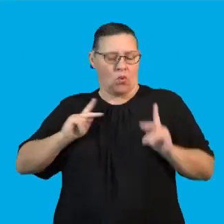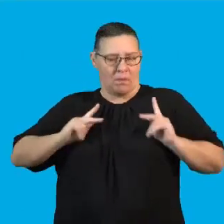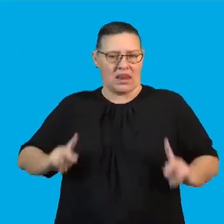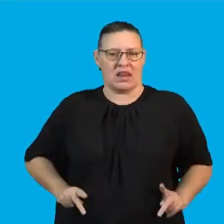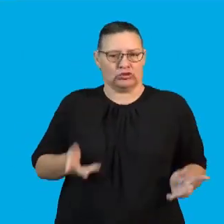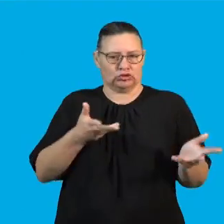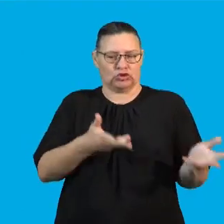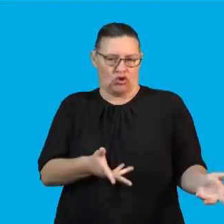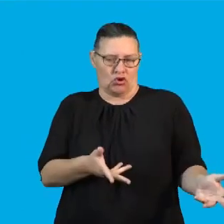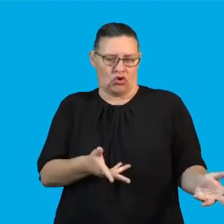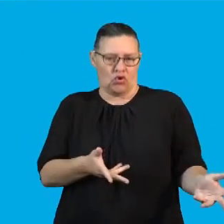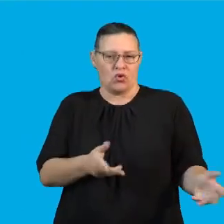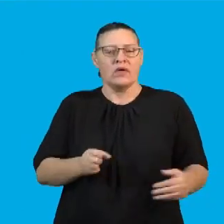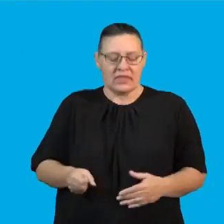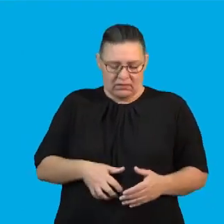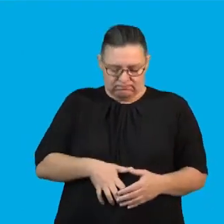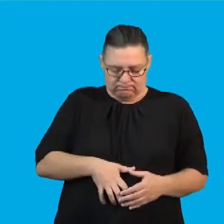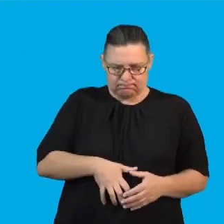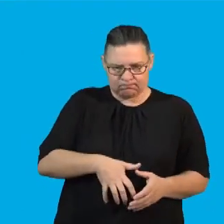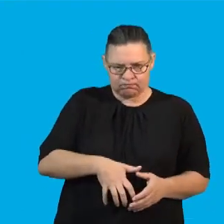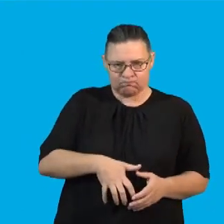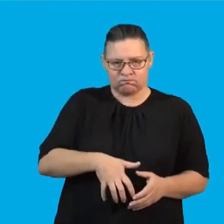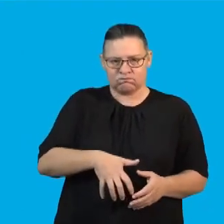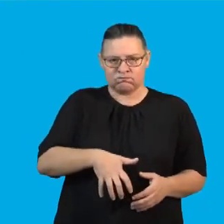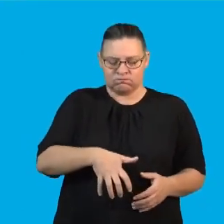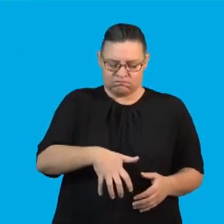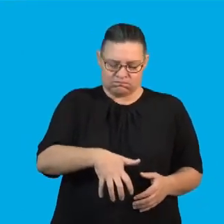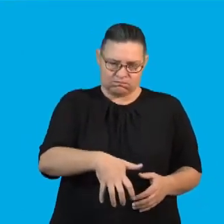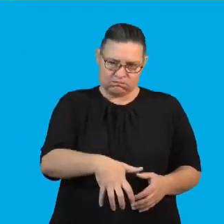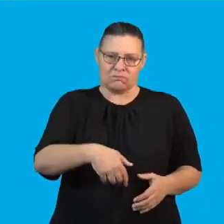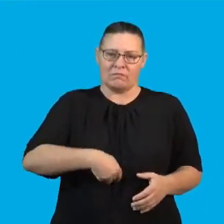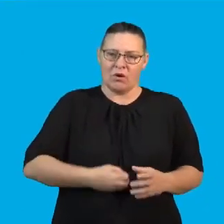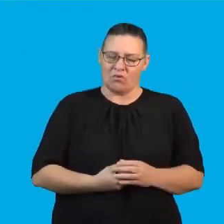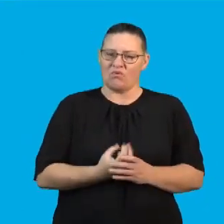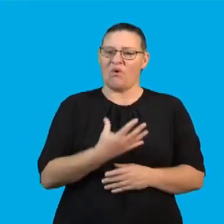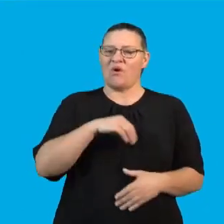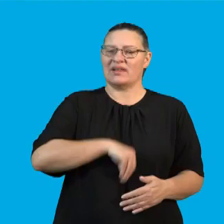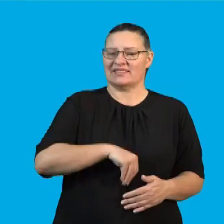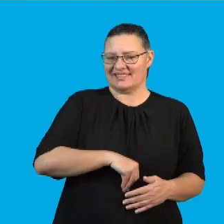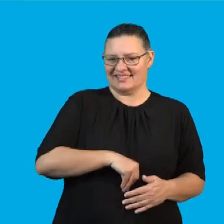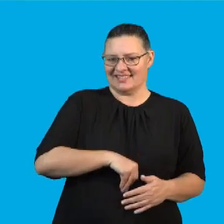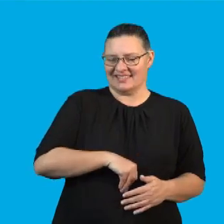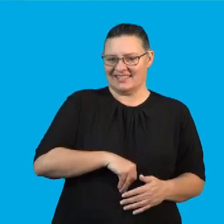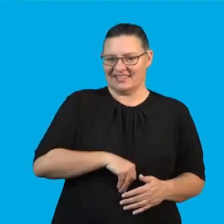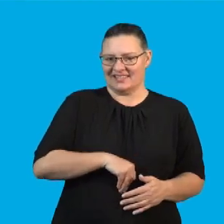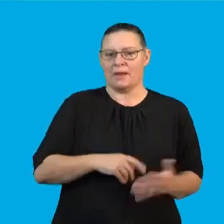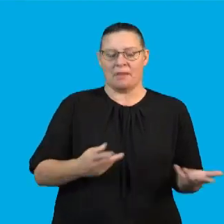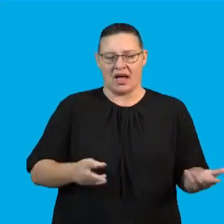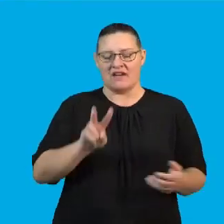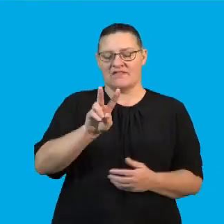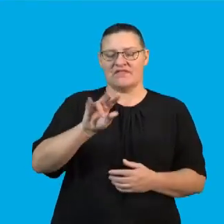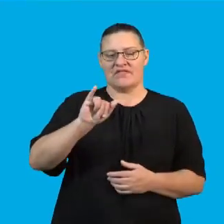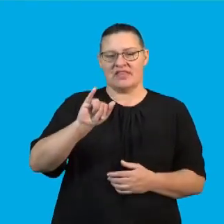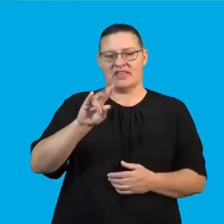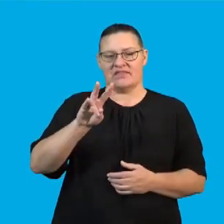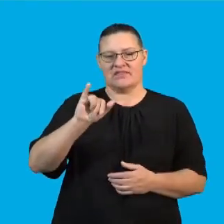human beings. They conceive, they carry their young ones inside. It's a practical example